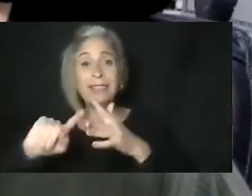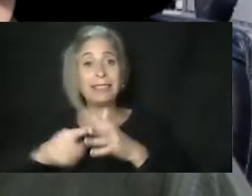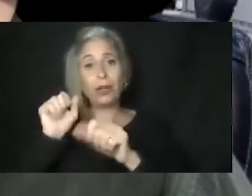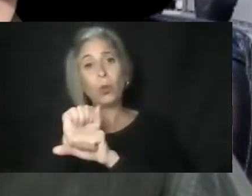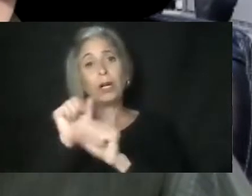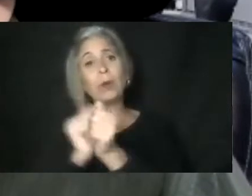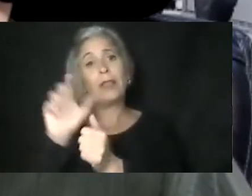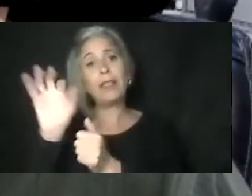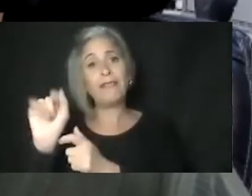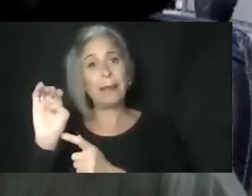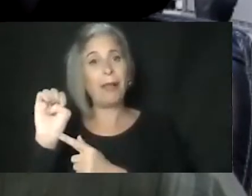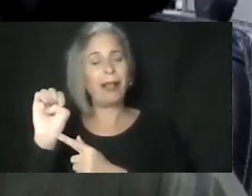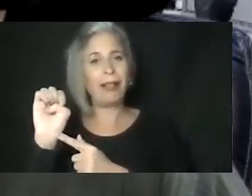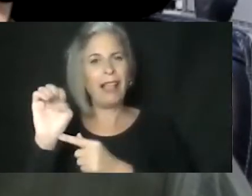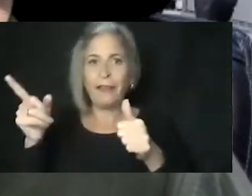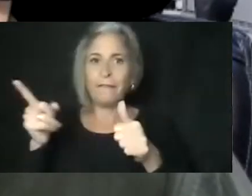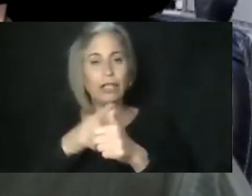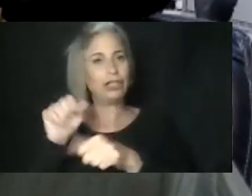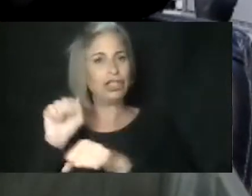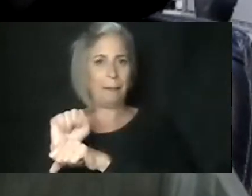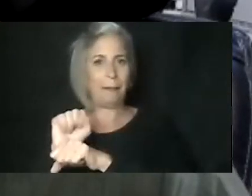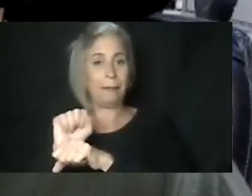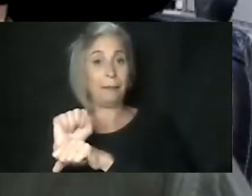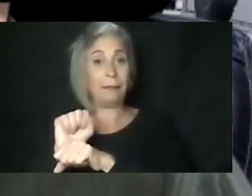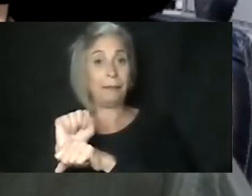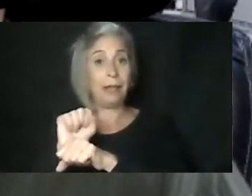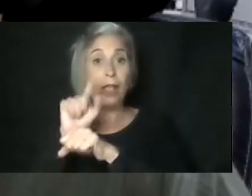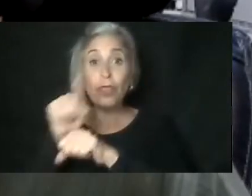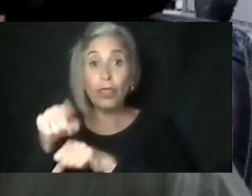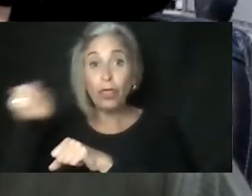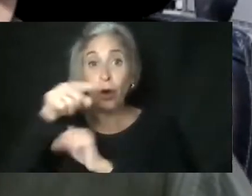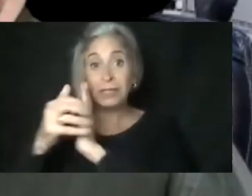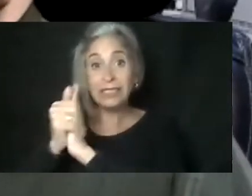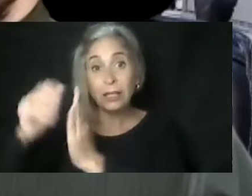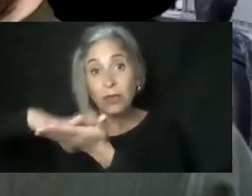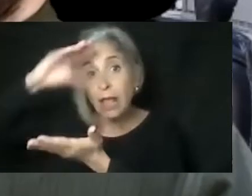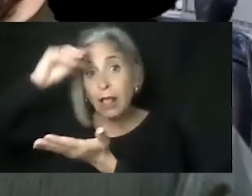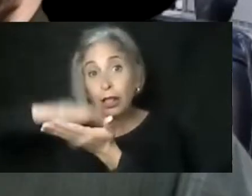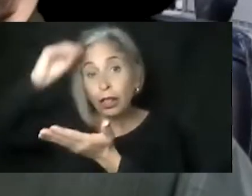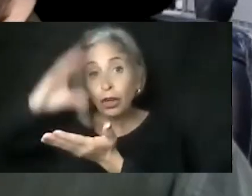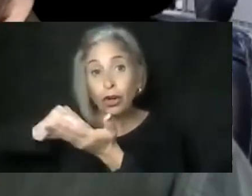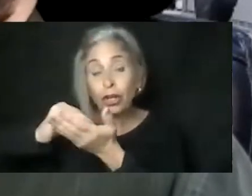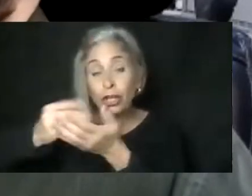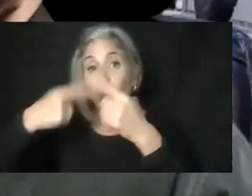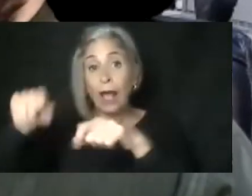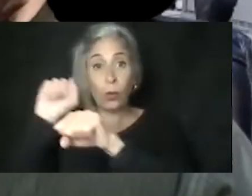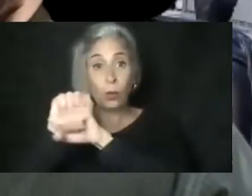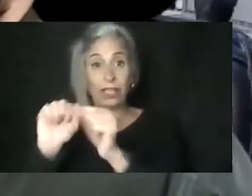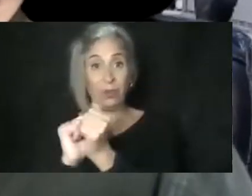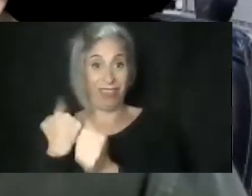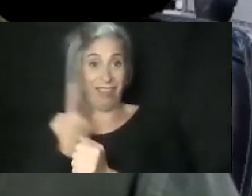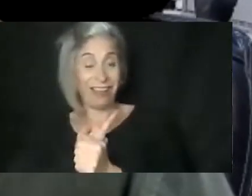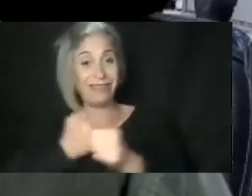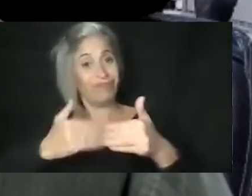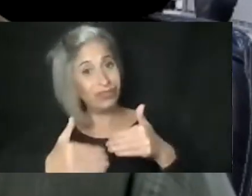with Fable as kind of their first job, and have used those skills and talents that they've been able to learn while working with us to go